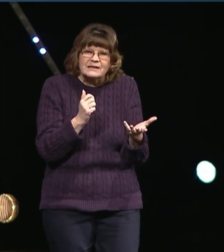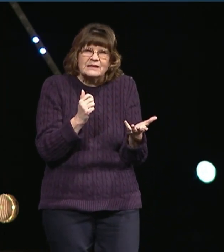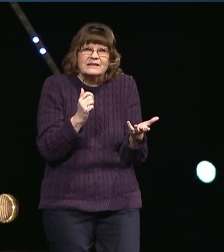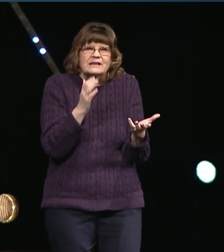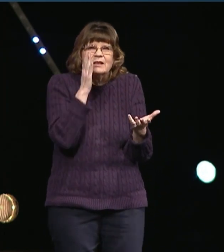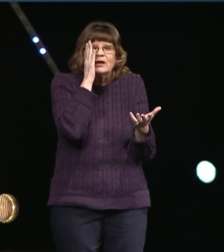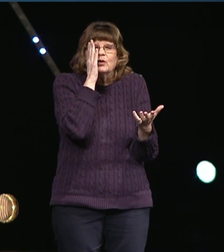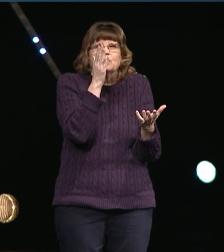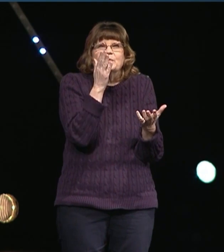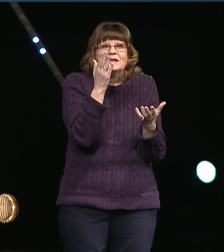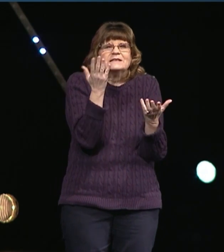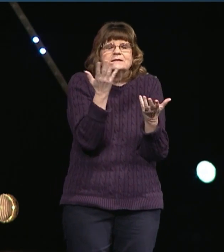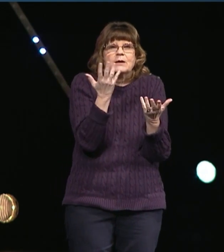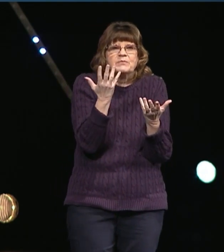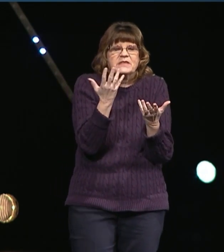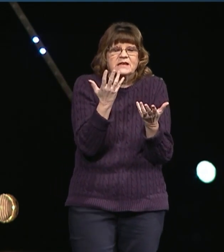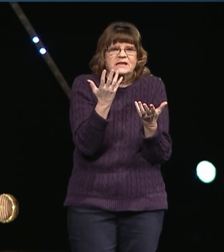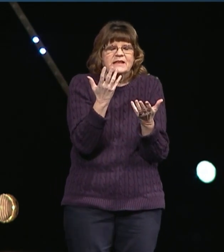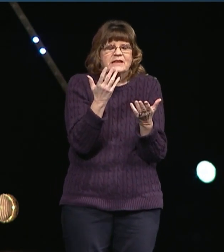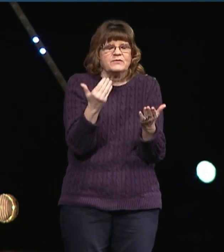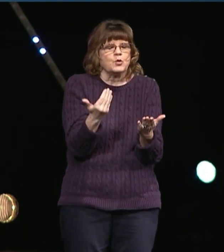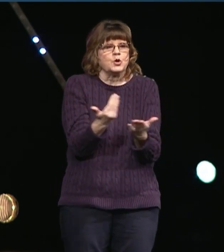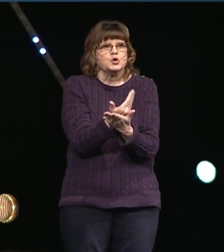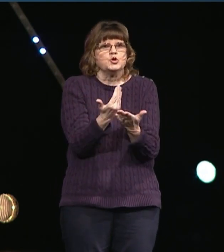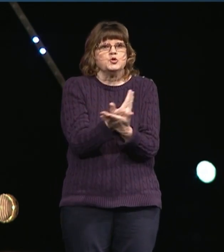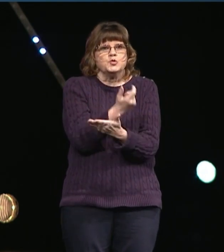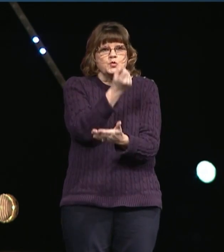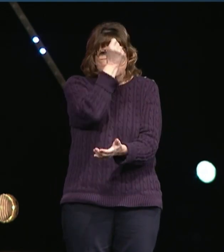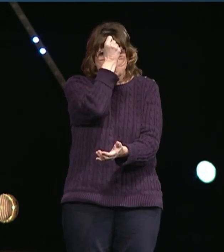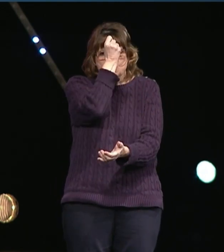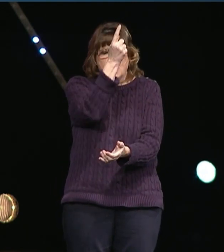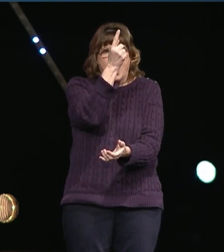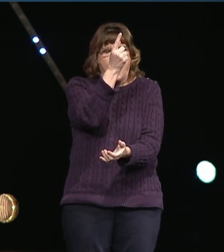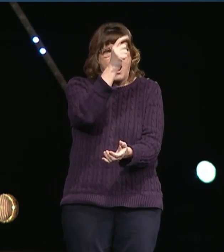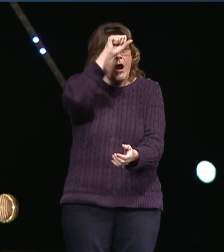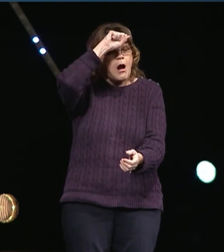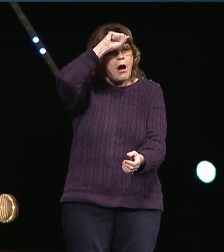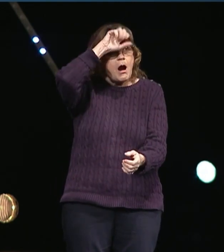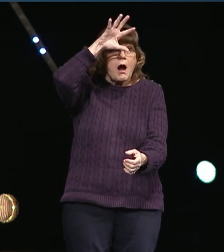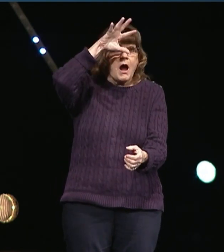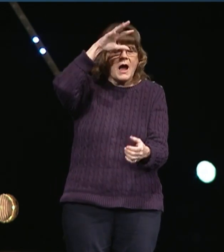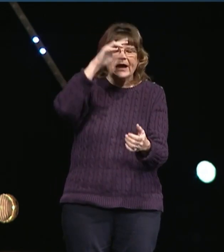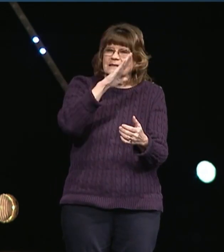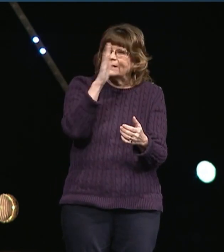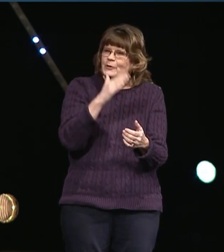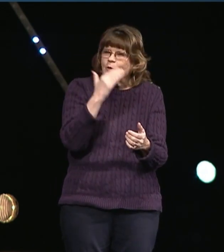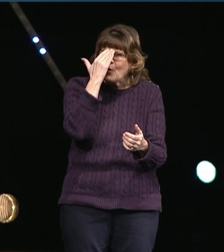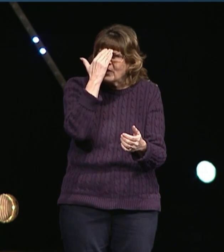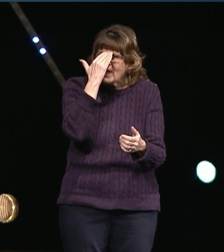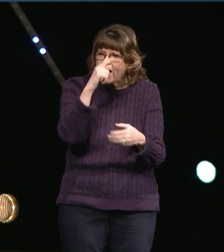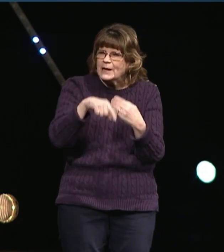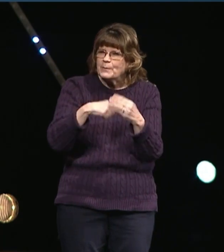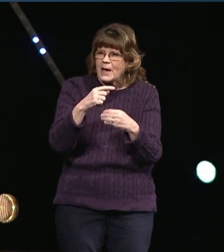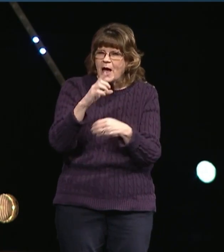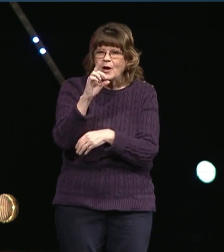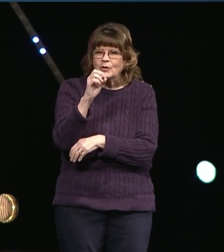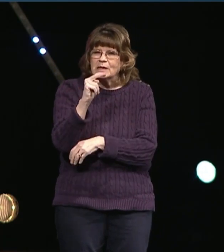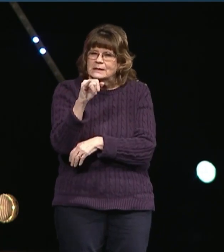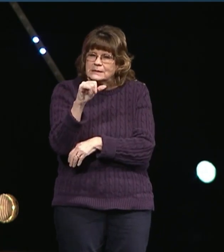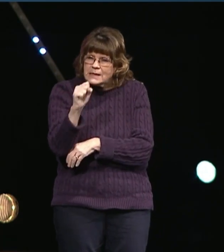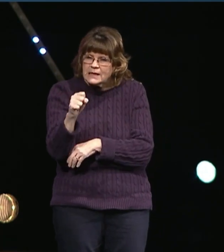that will give you a new insight, that you'll actually learn something more than you already knew about Dennis